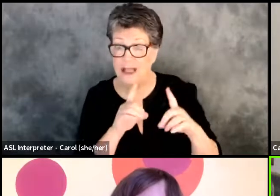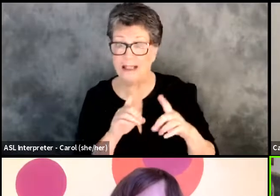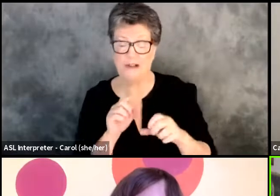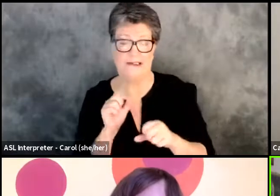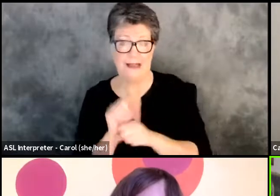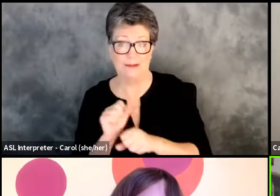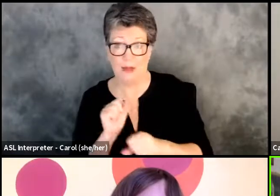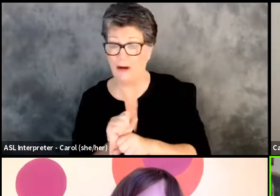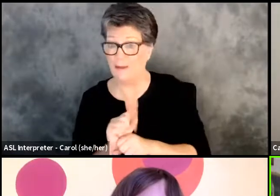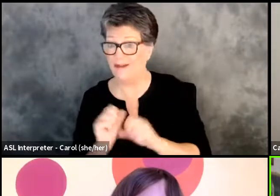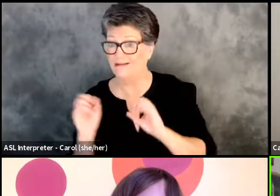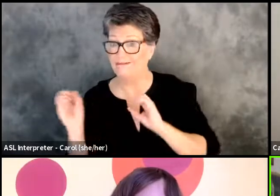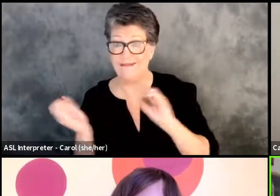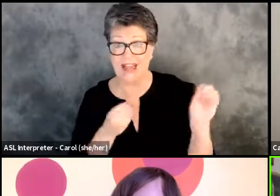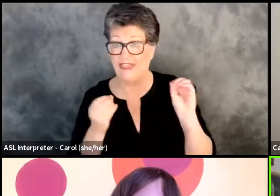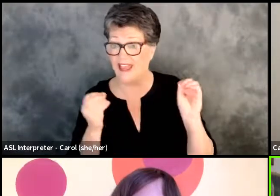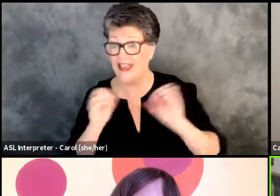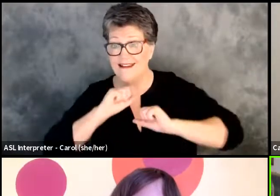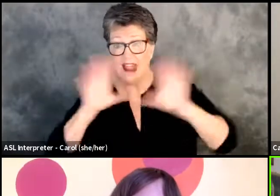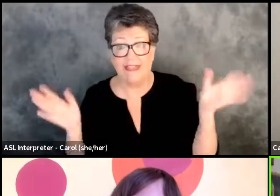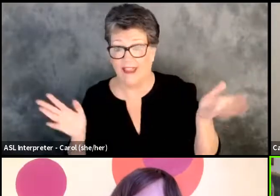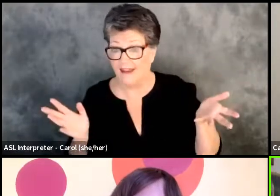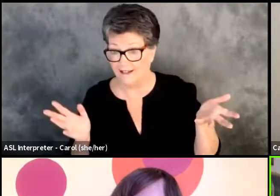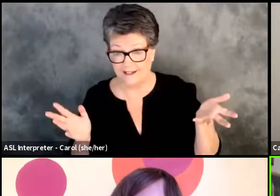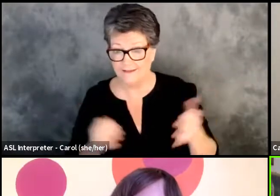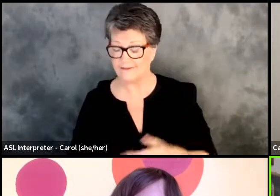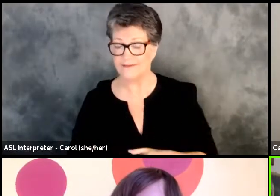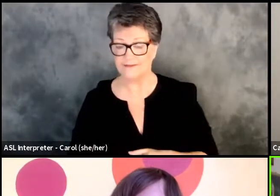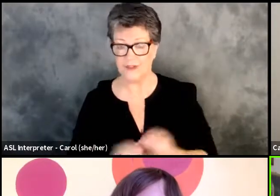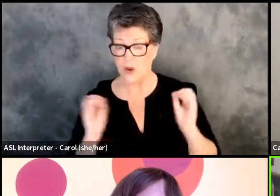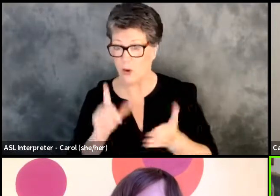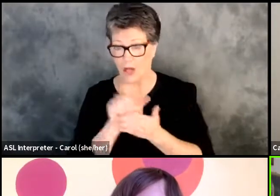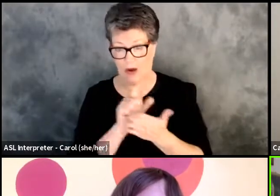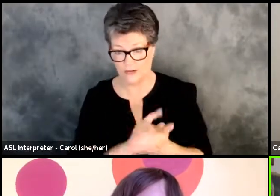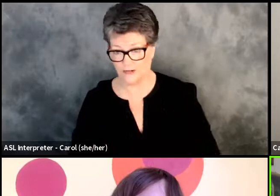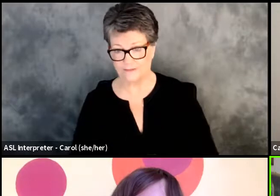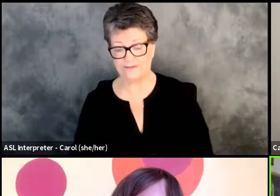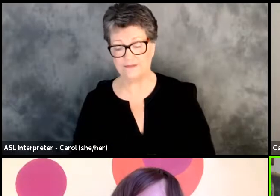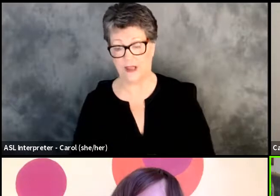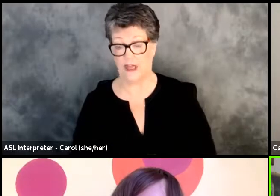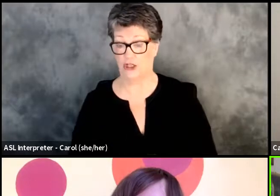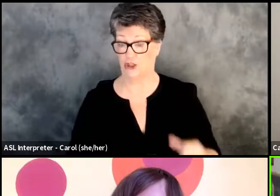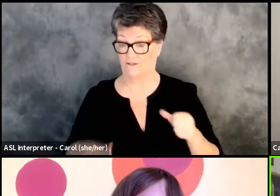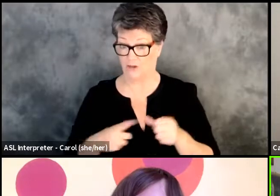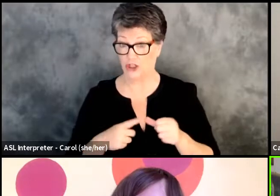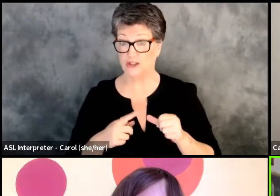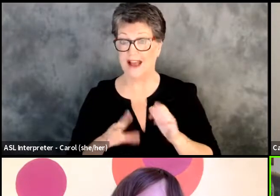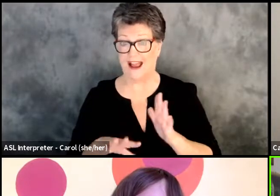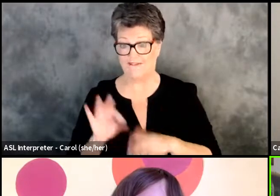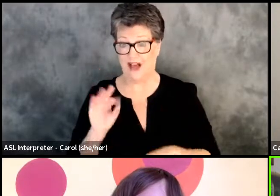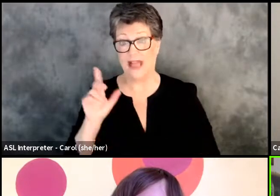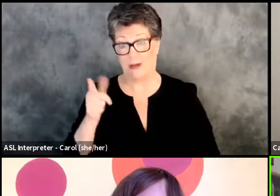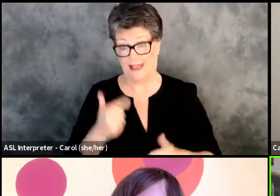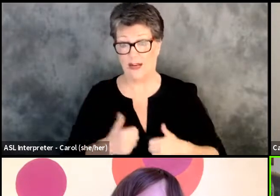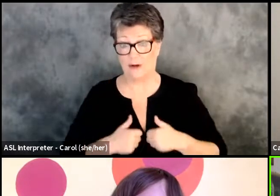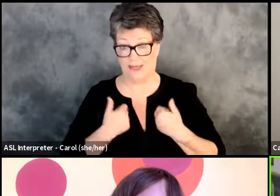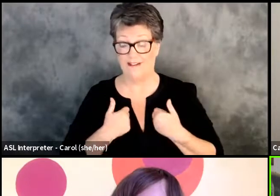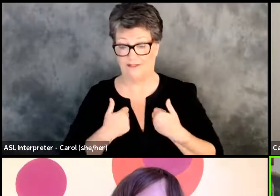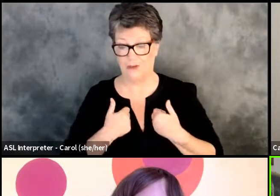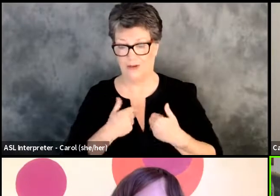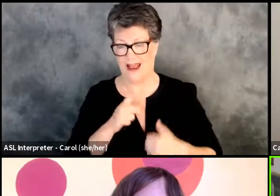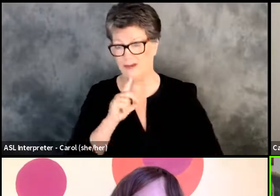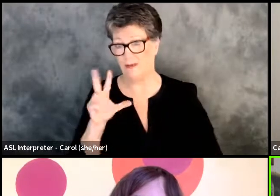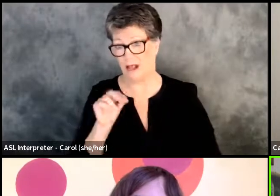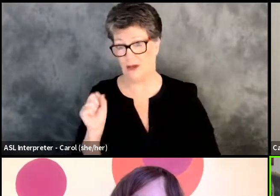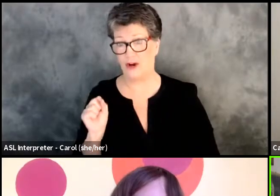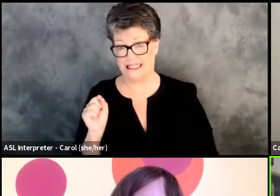employment, on anything at that point. And so, first I found out later in life, when I was in my